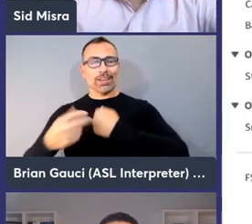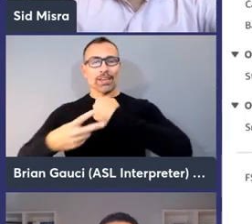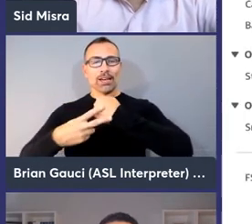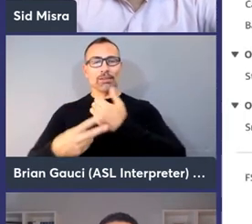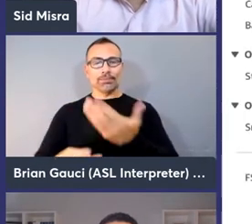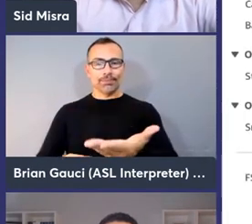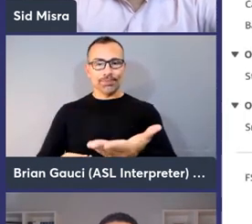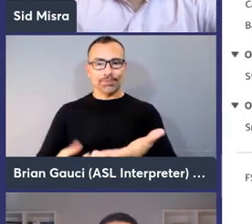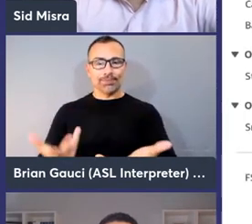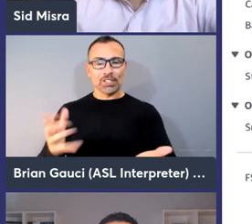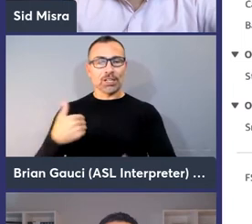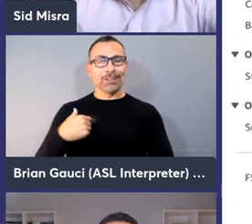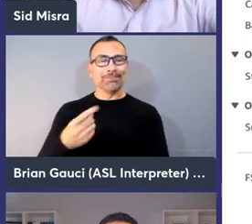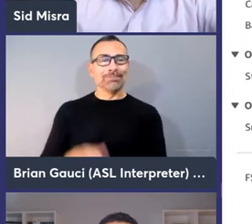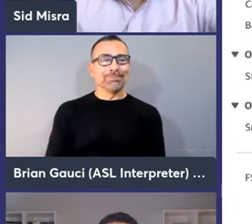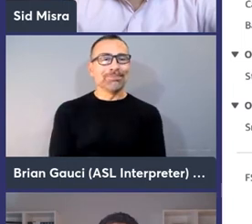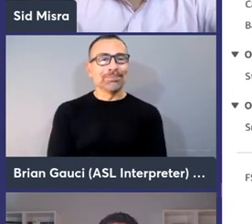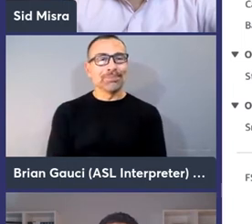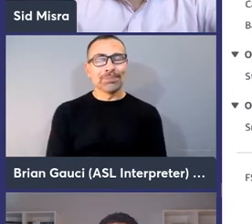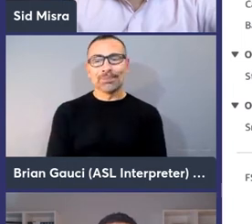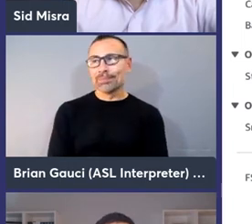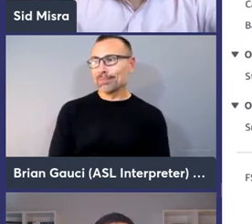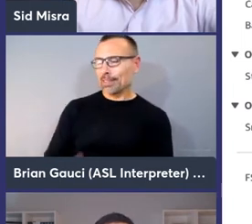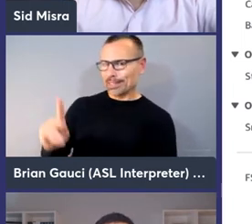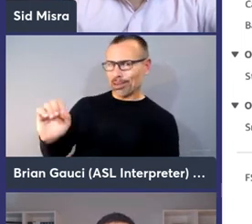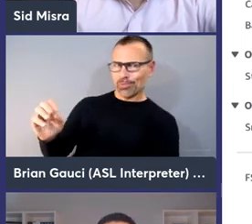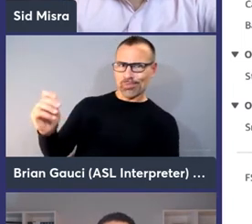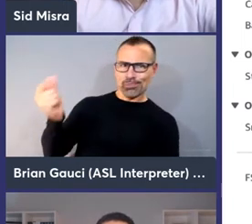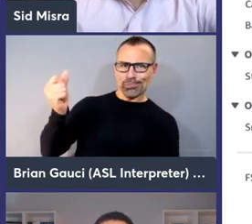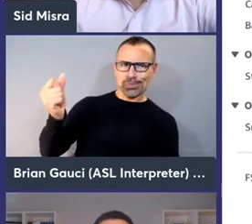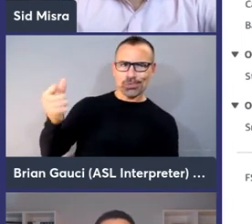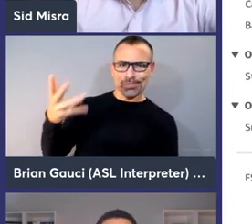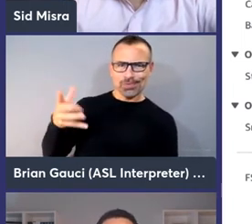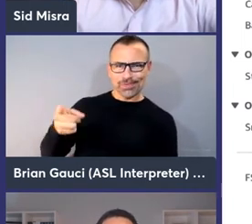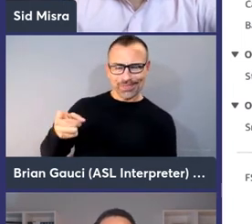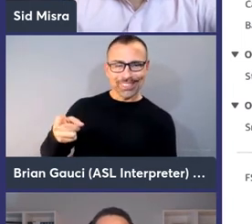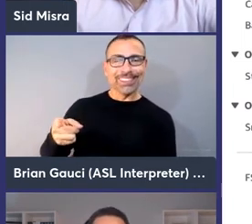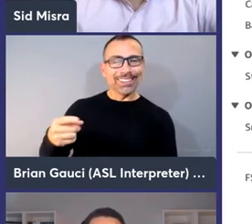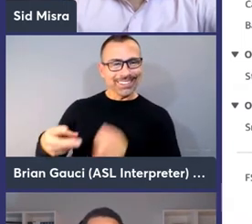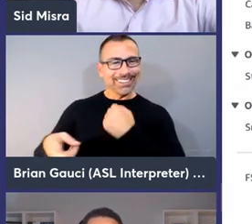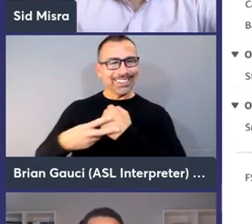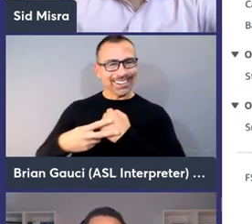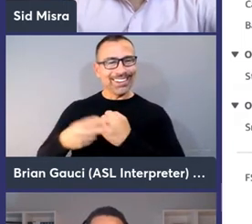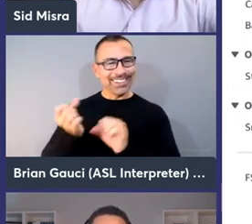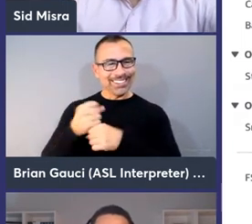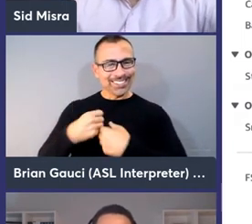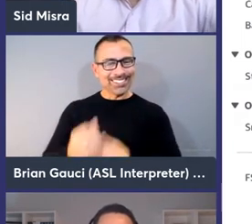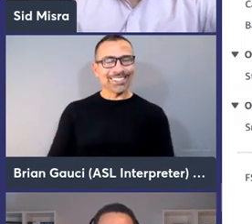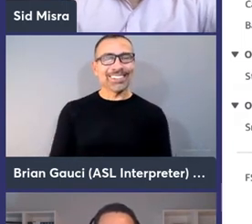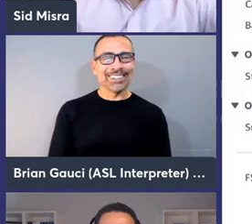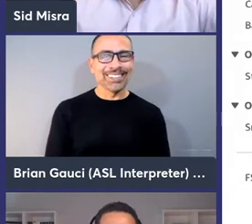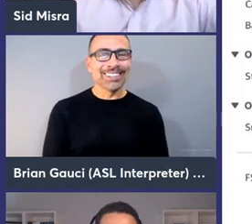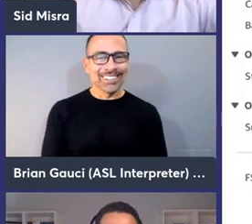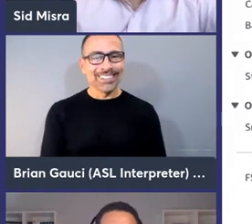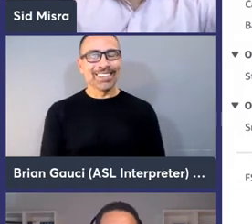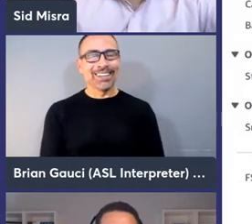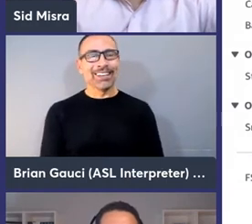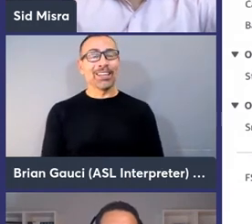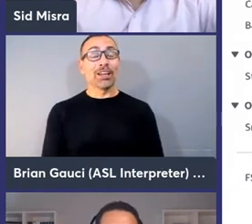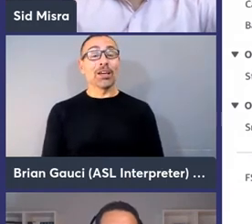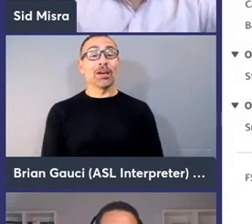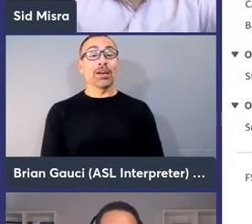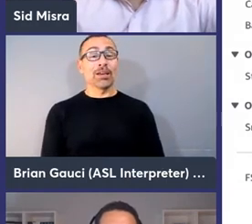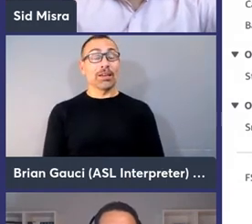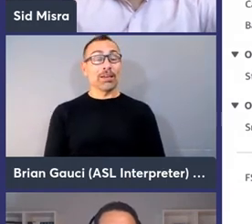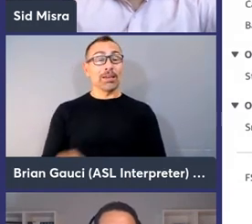There we have it. And just like that, cache is created. It's not just like that. The cache is created. It's creating, so